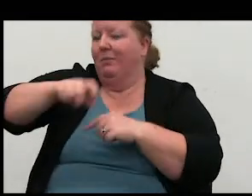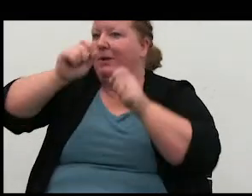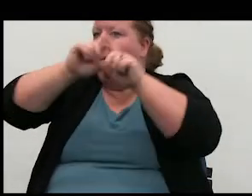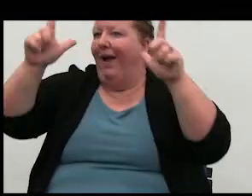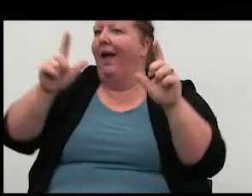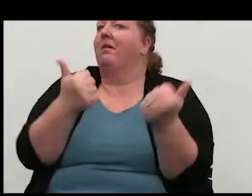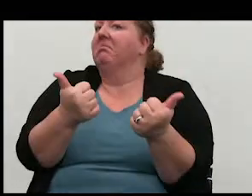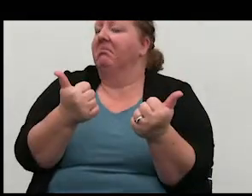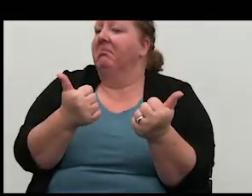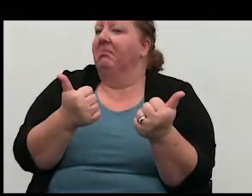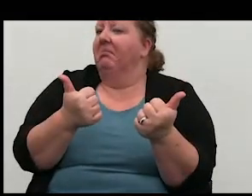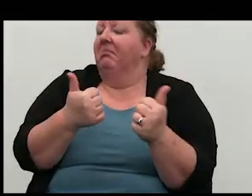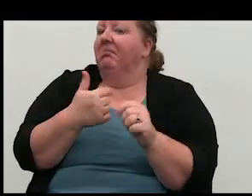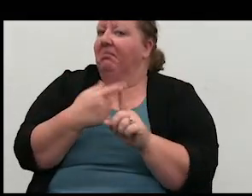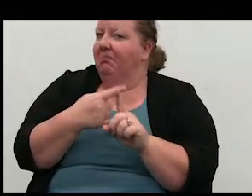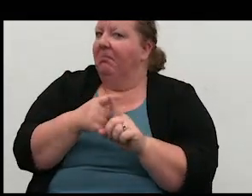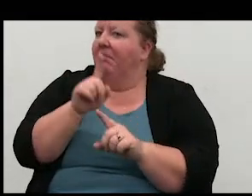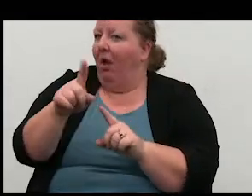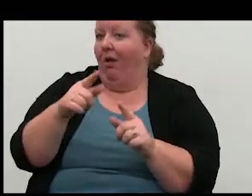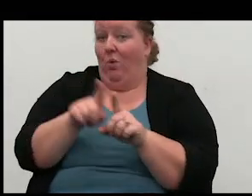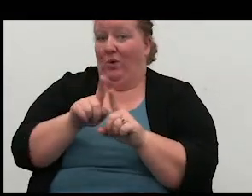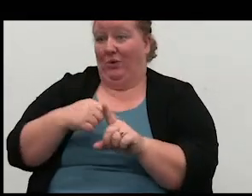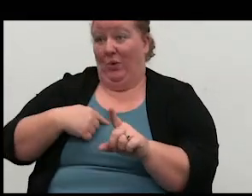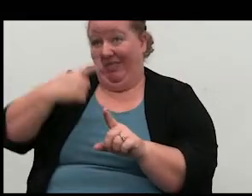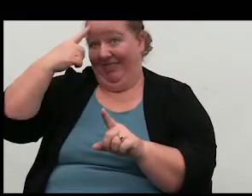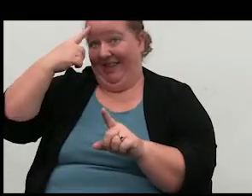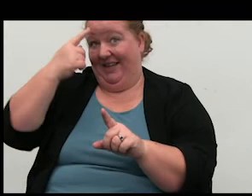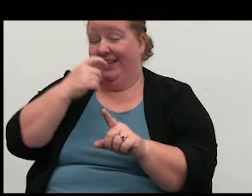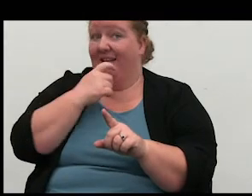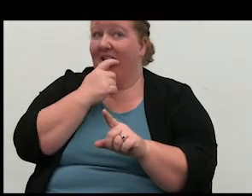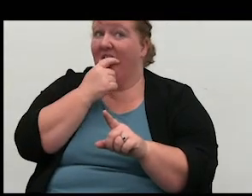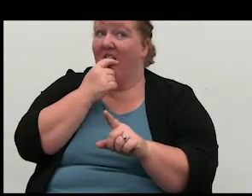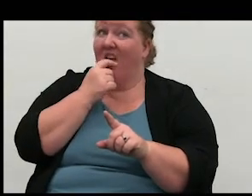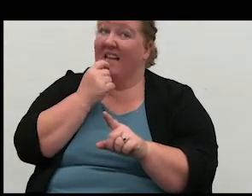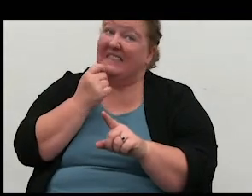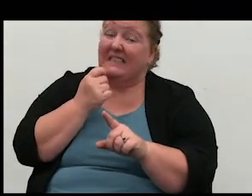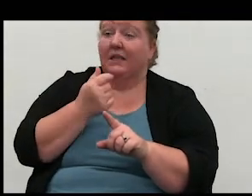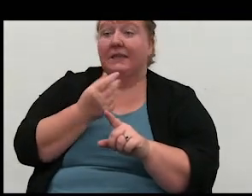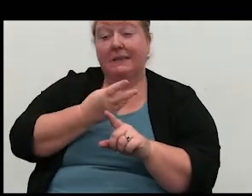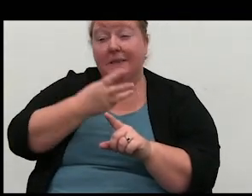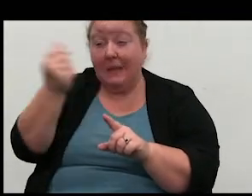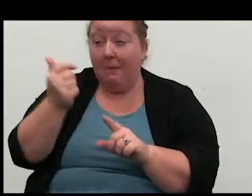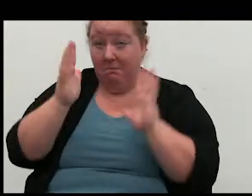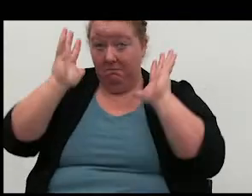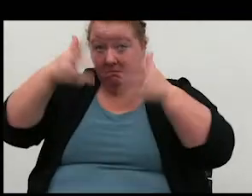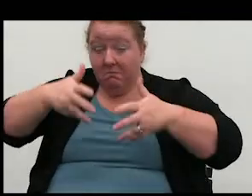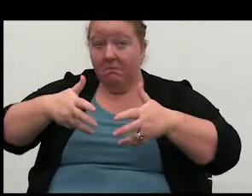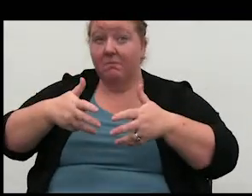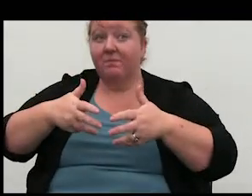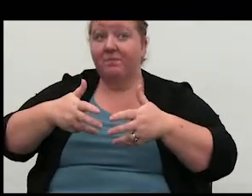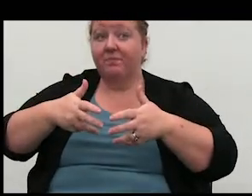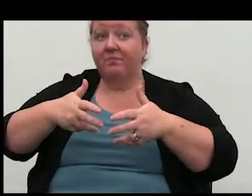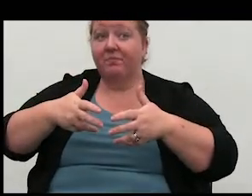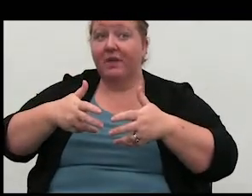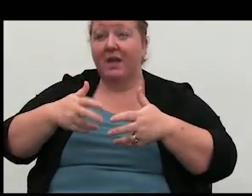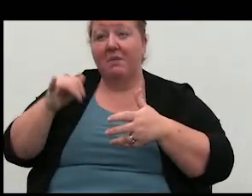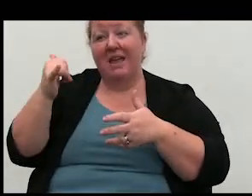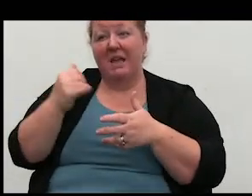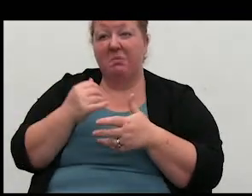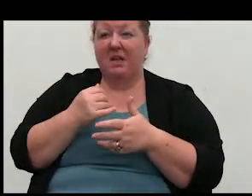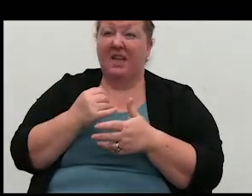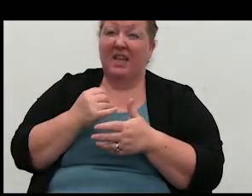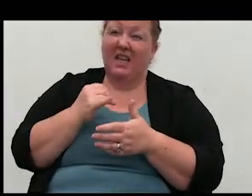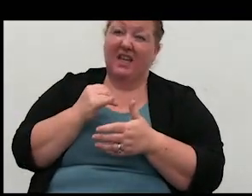that. But I also think that some of the concerns about it are misplaced or